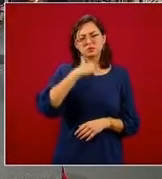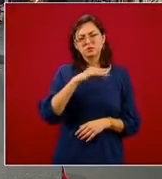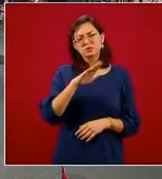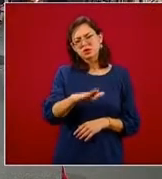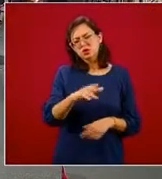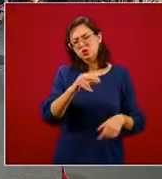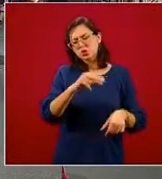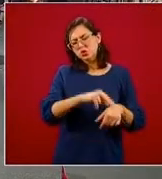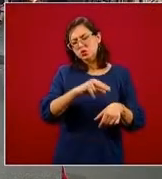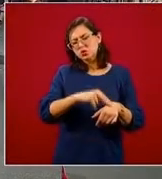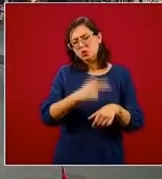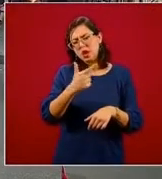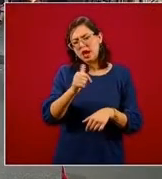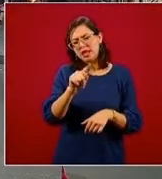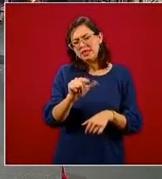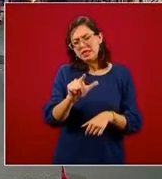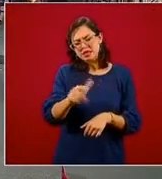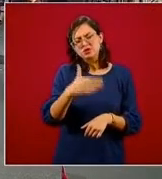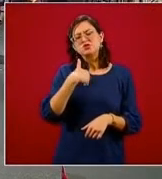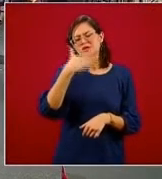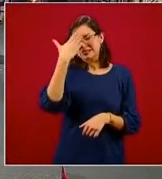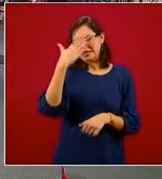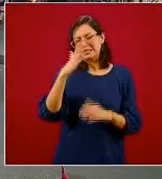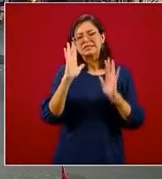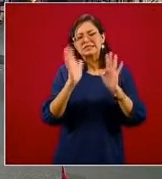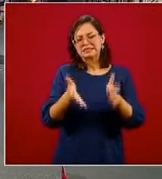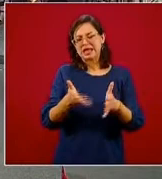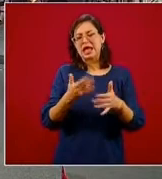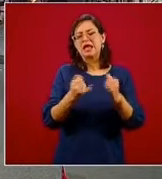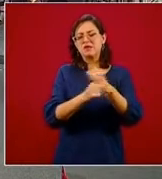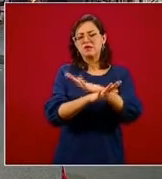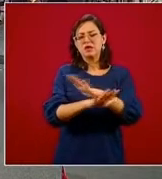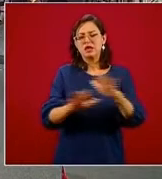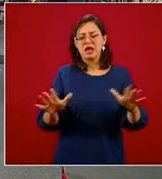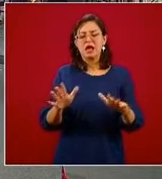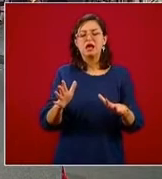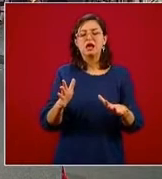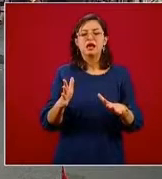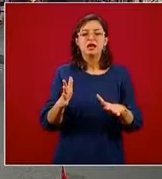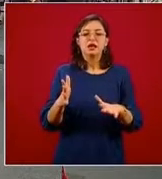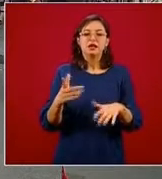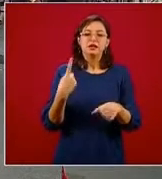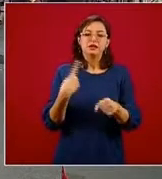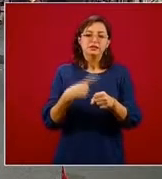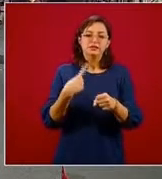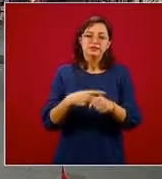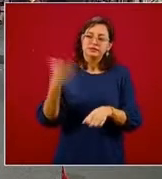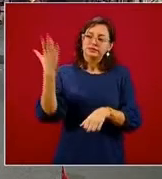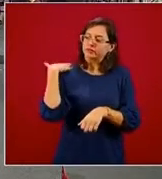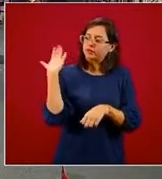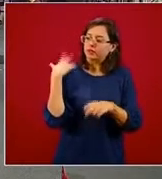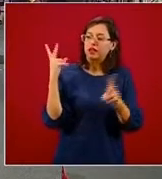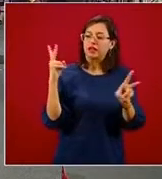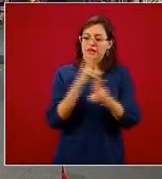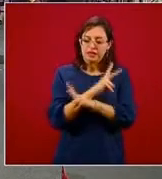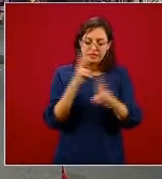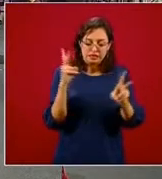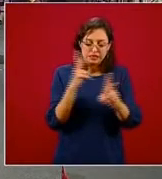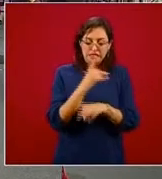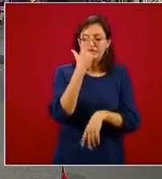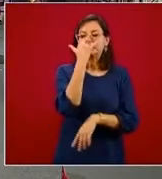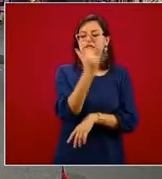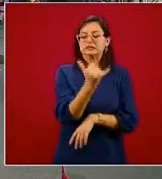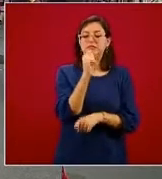Gatell, Thank you. sé que ya nos Dr. presentó Gattel, las cifras sobre las you muertes de did neumonías no show us especificadas y the también de information on enfermedades deaths from